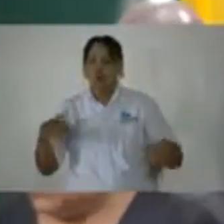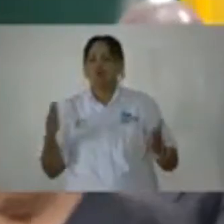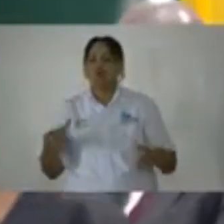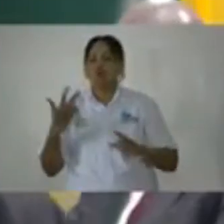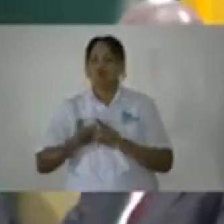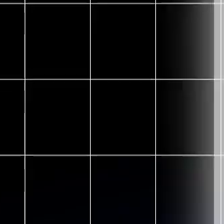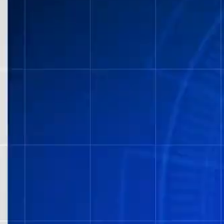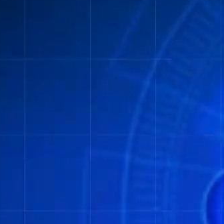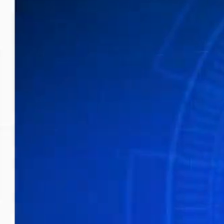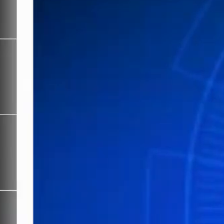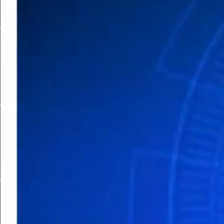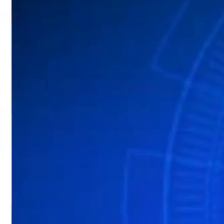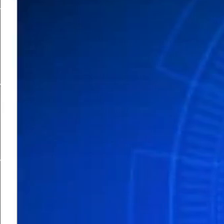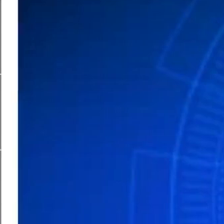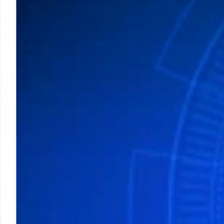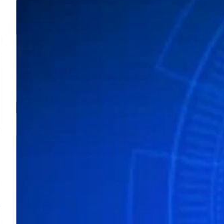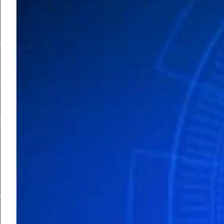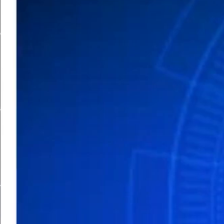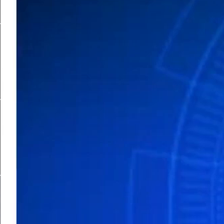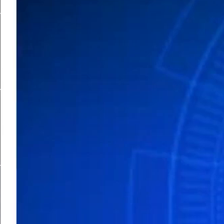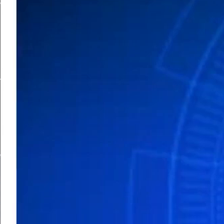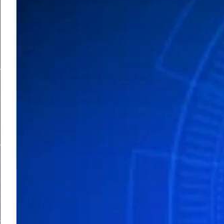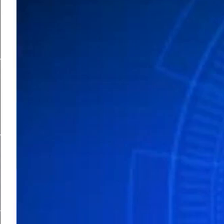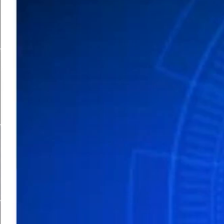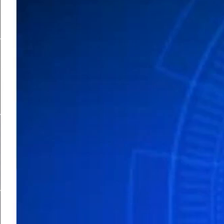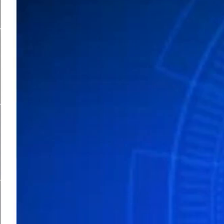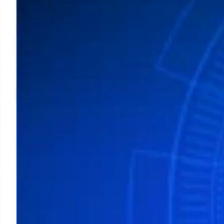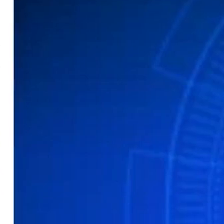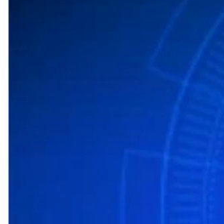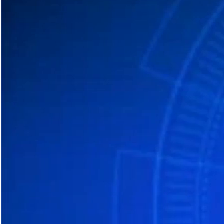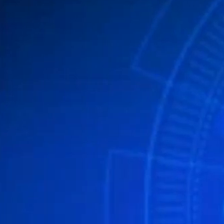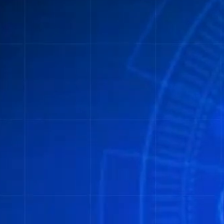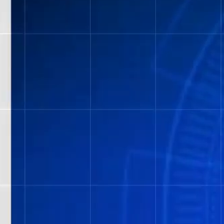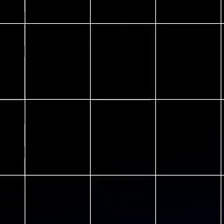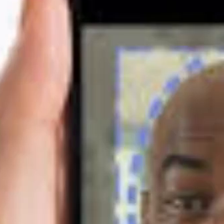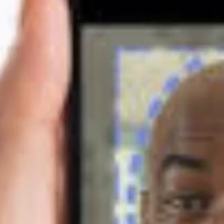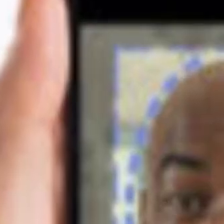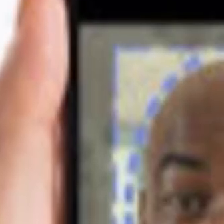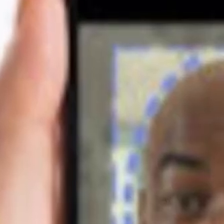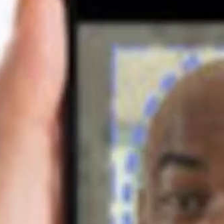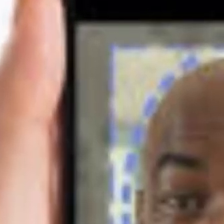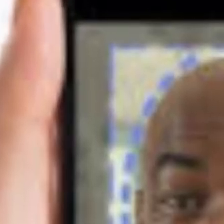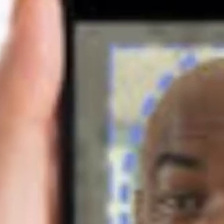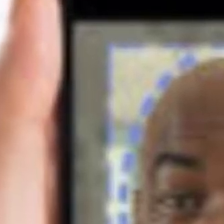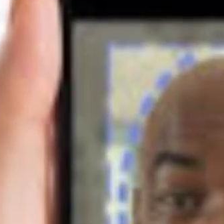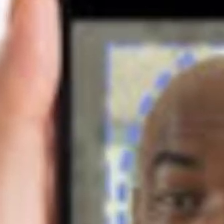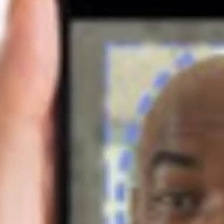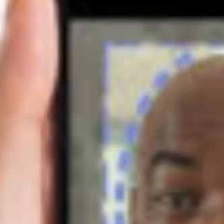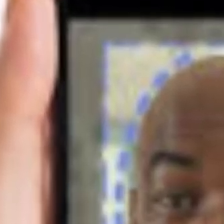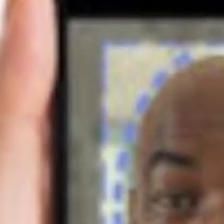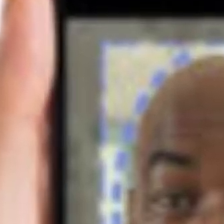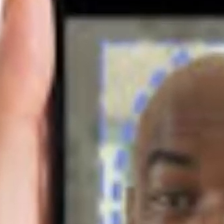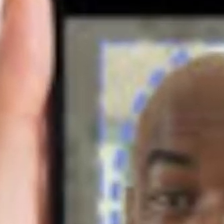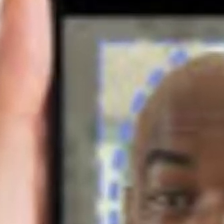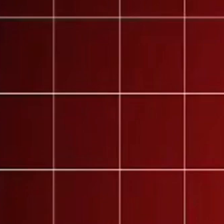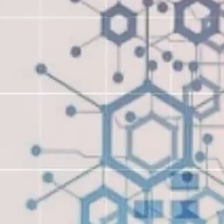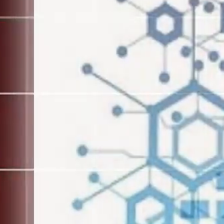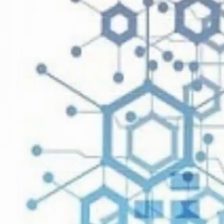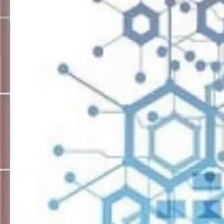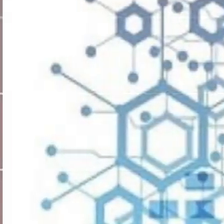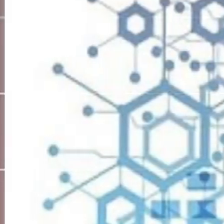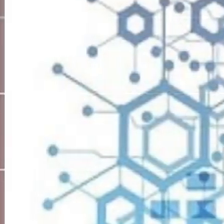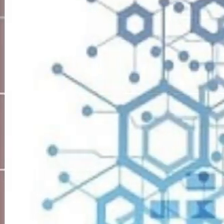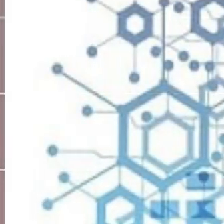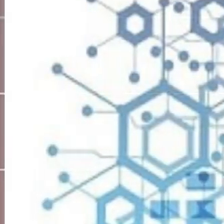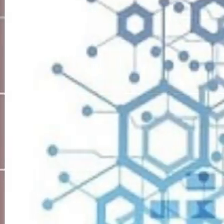response, we are working with the ICT authority to launch the AmAlive mobile